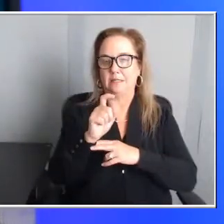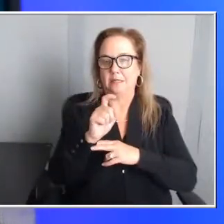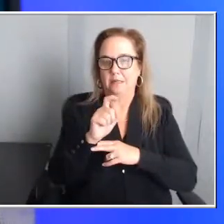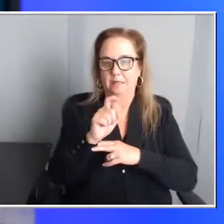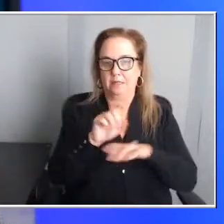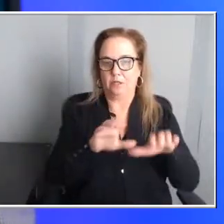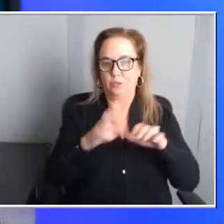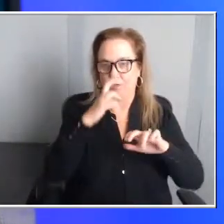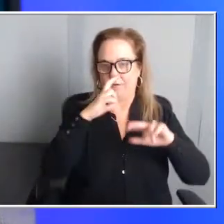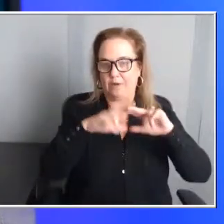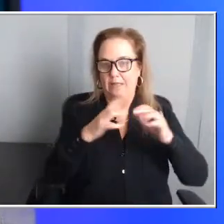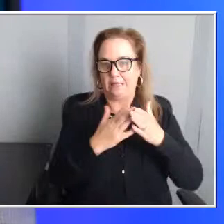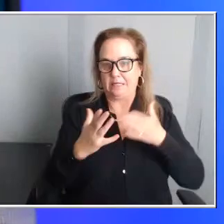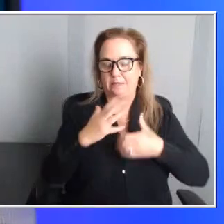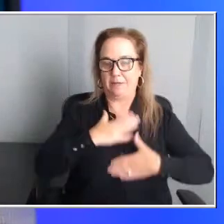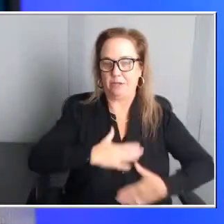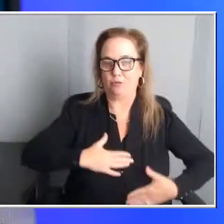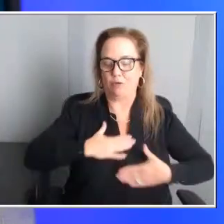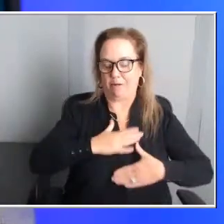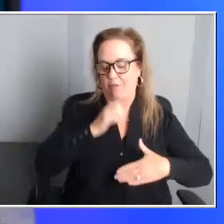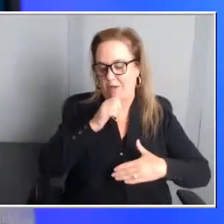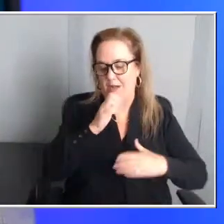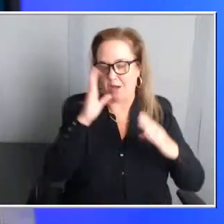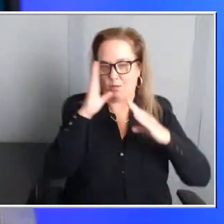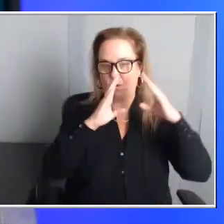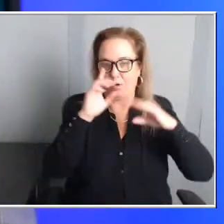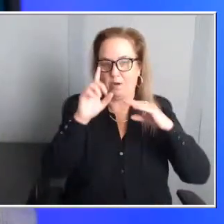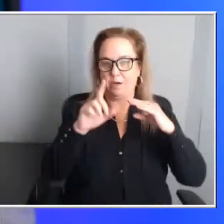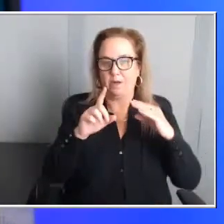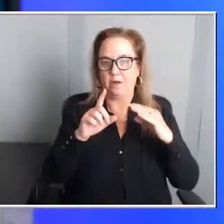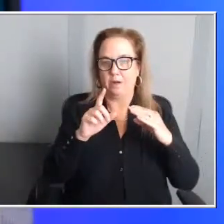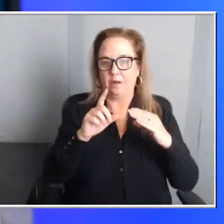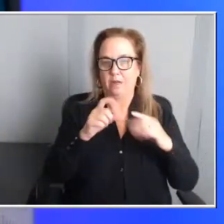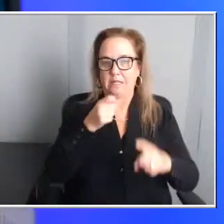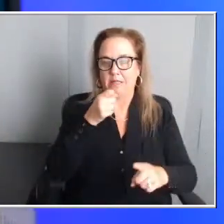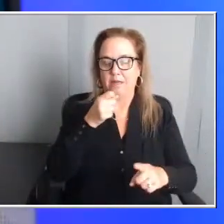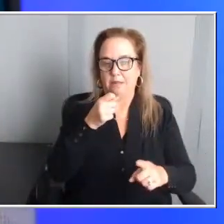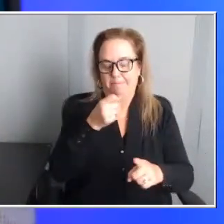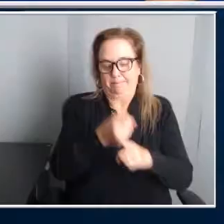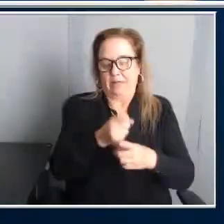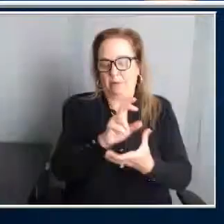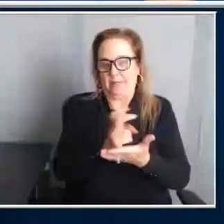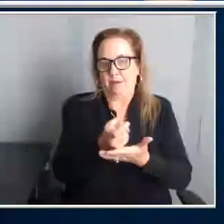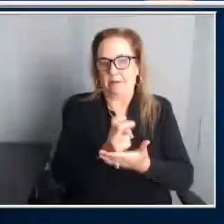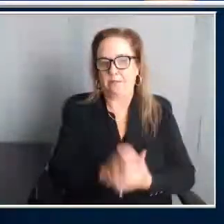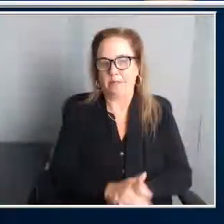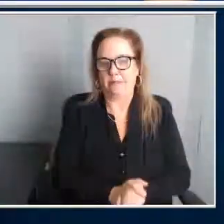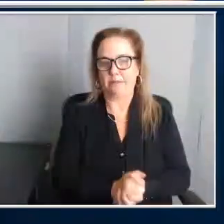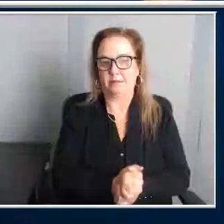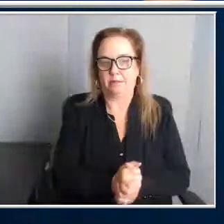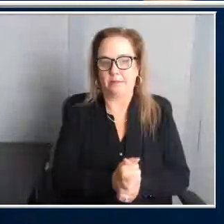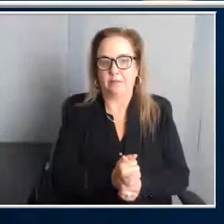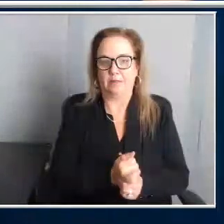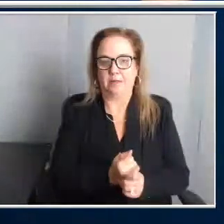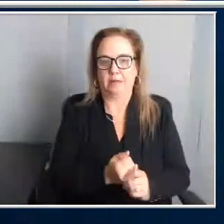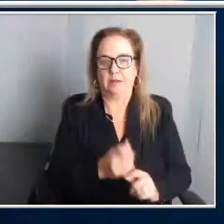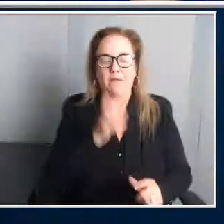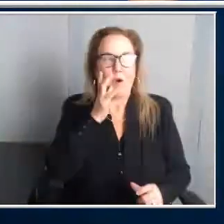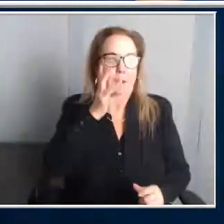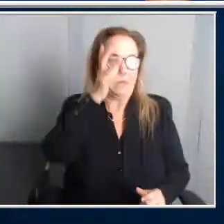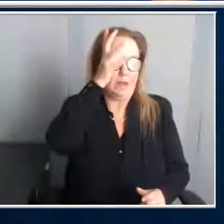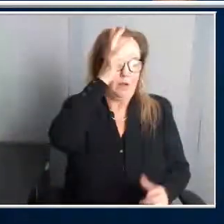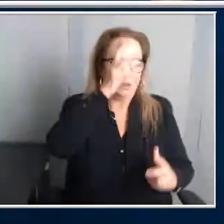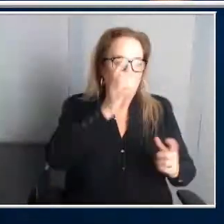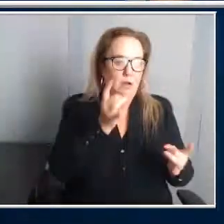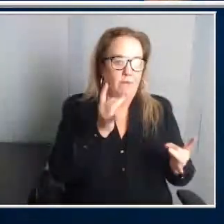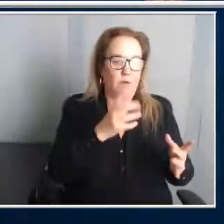fun things and be joyful and not worry that it's just going to come crashing down on him. So. Well, I can't think of anything more cruel for a parent when you said at the